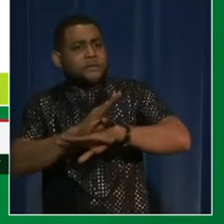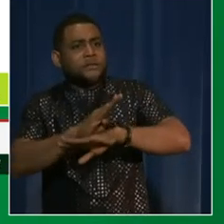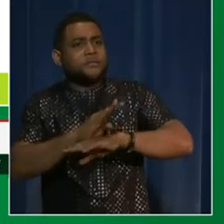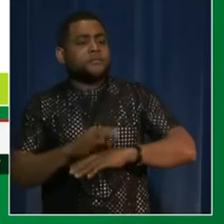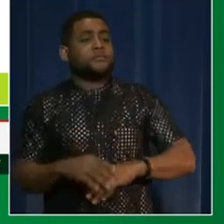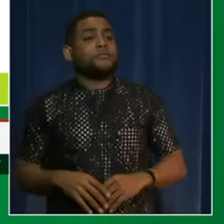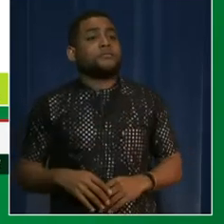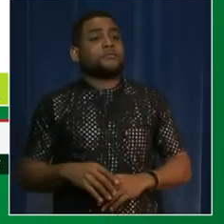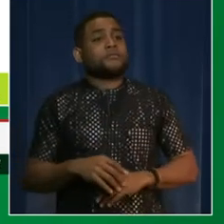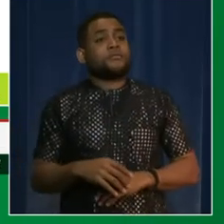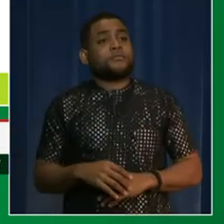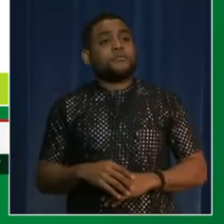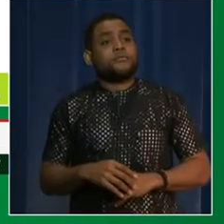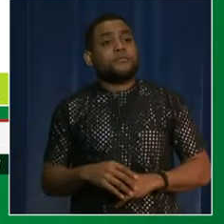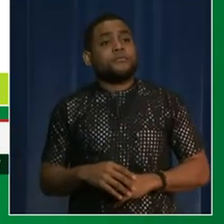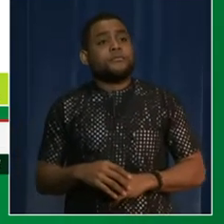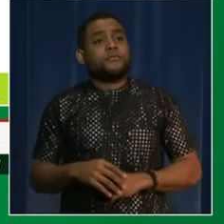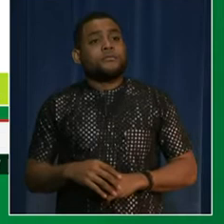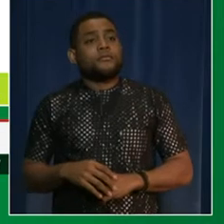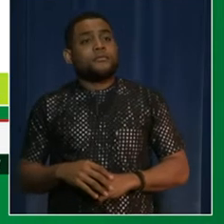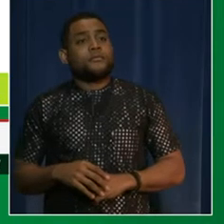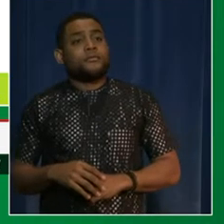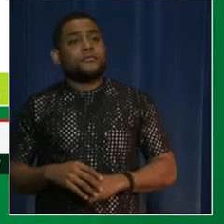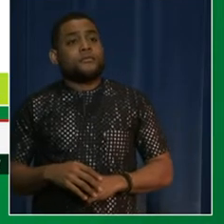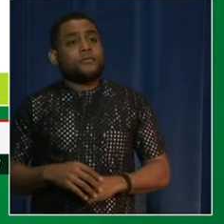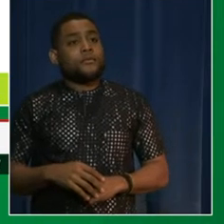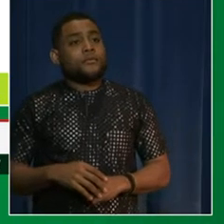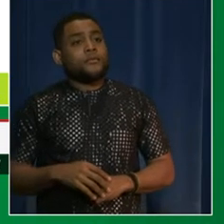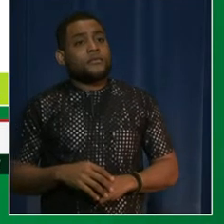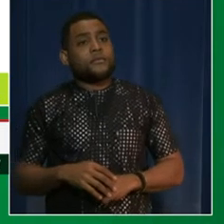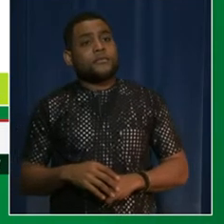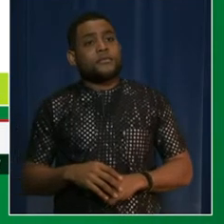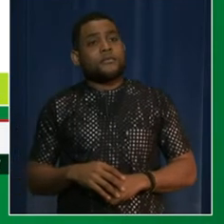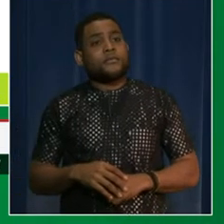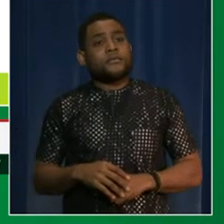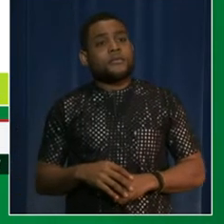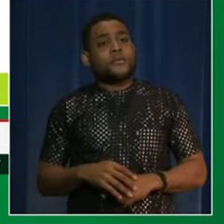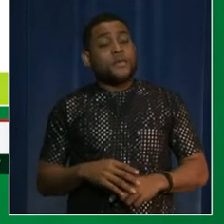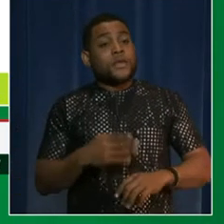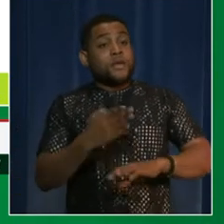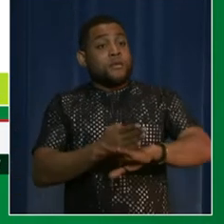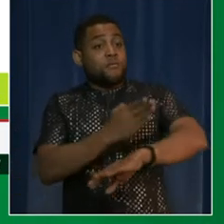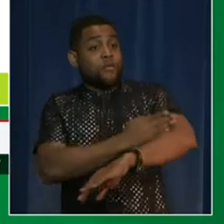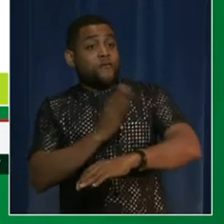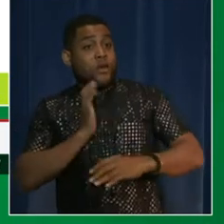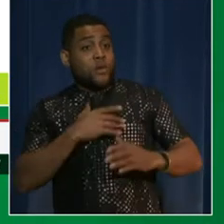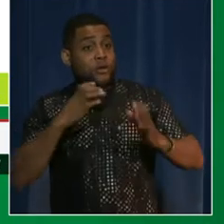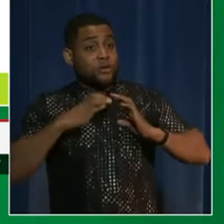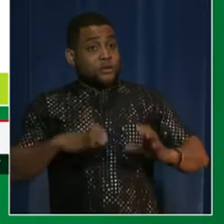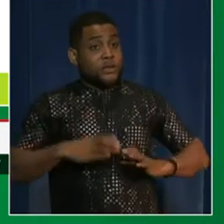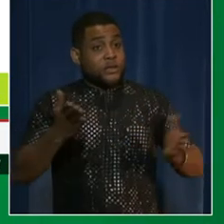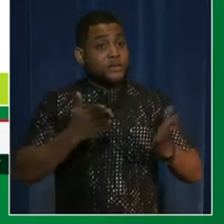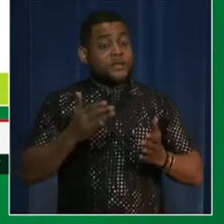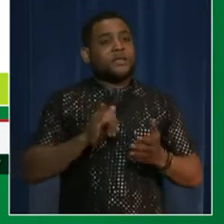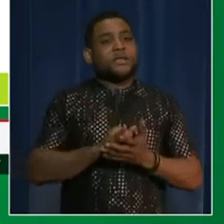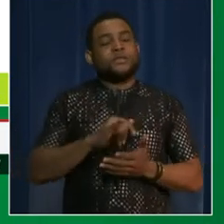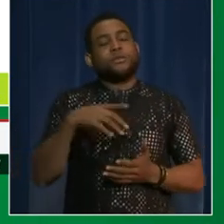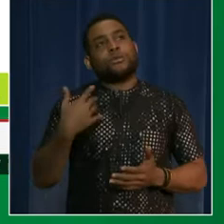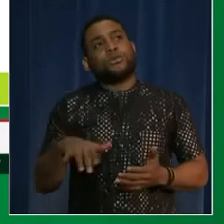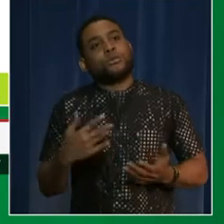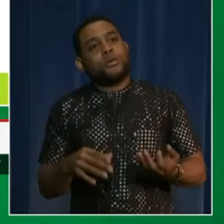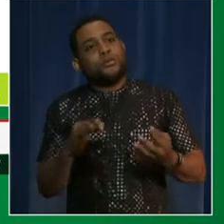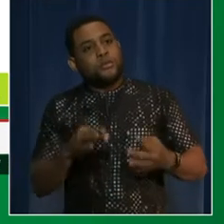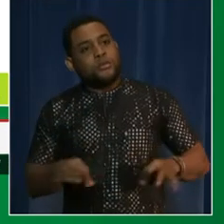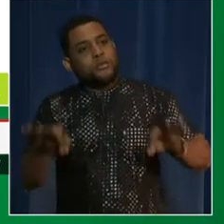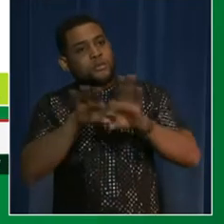All right. Improving our customer service is one of our fundamental responsibilities. In 2020,